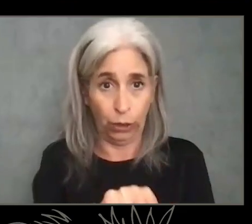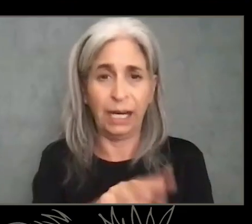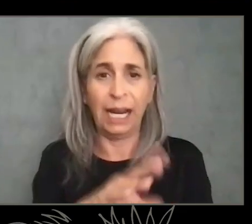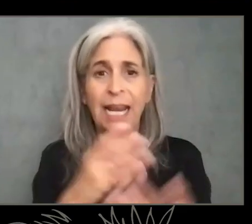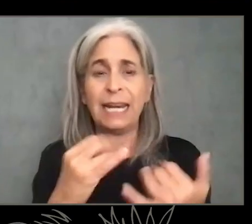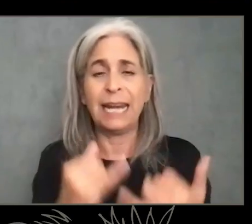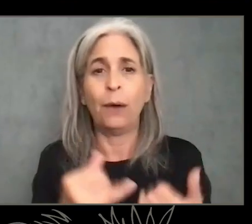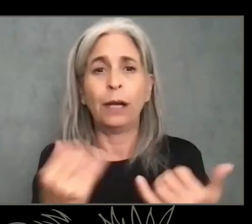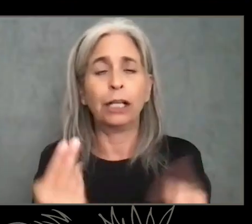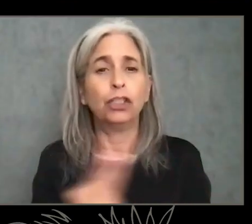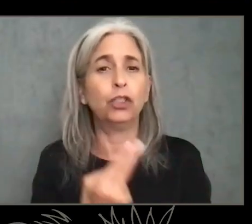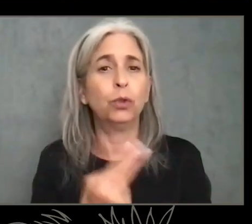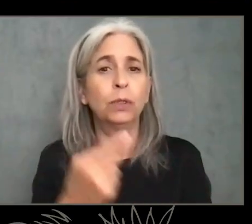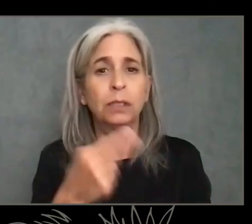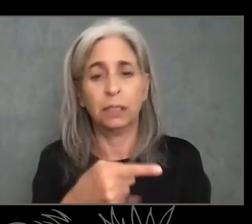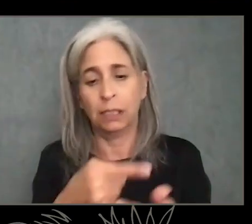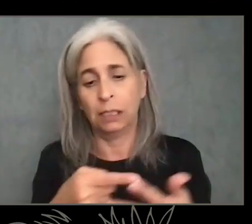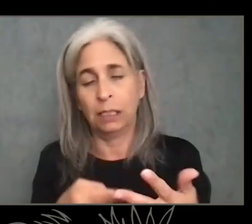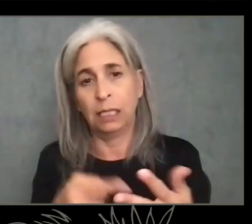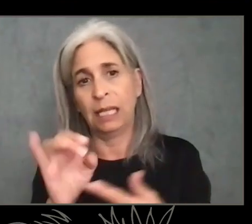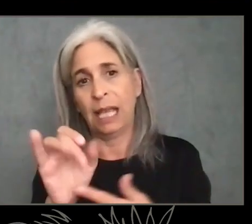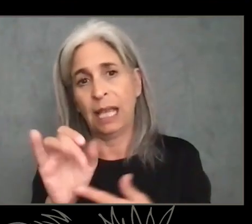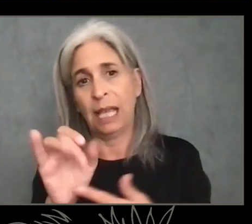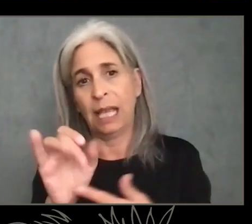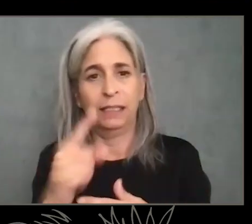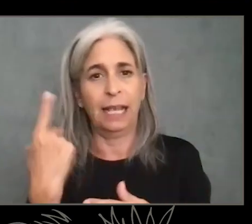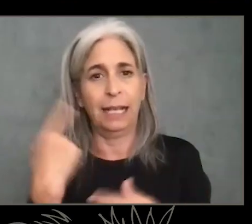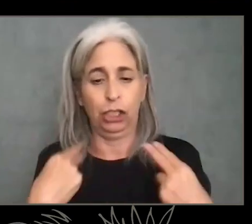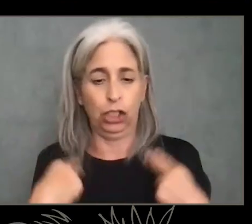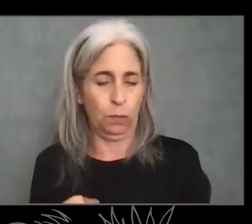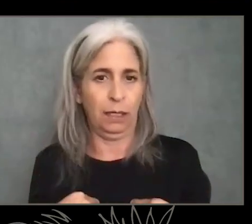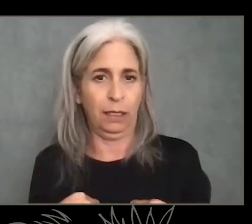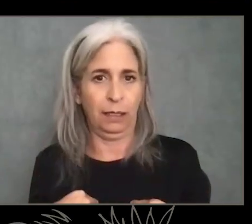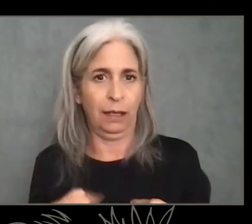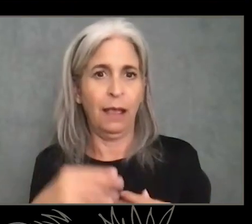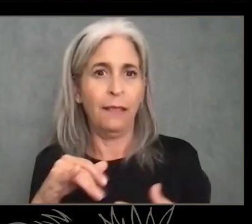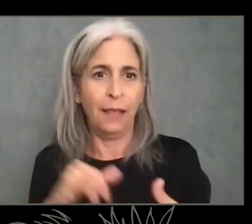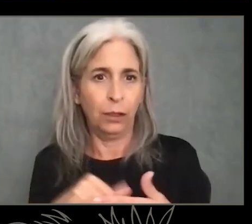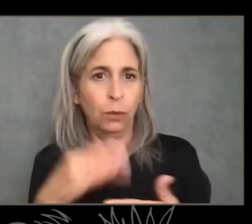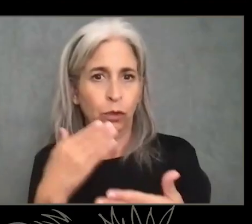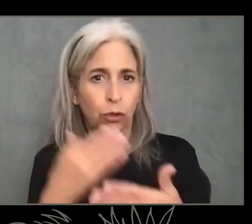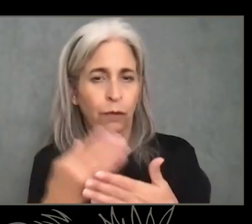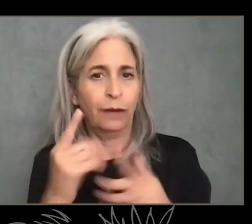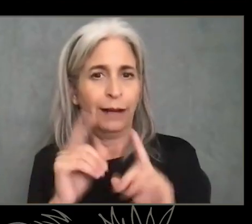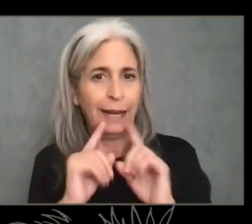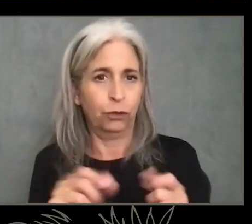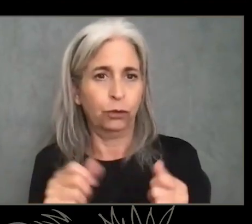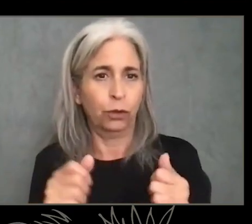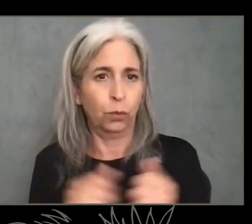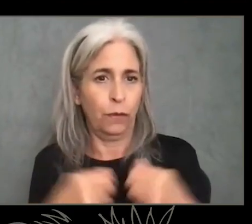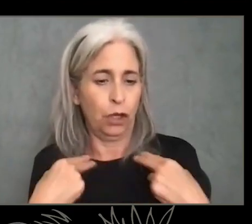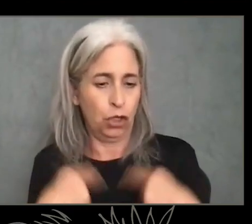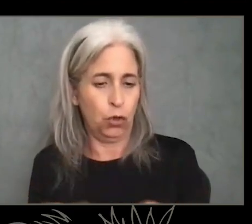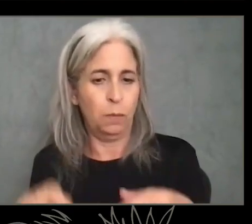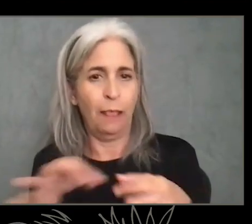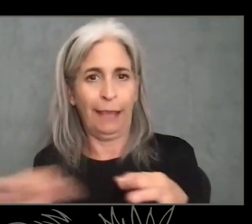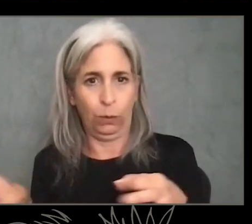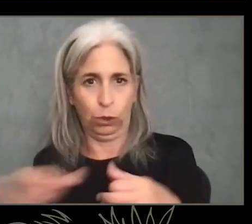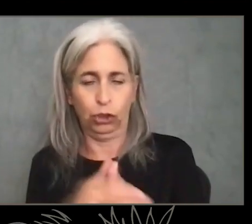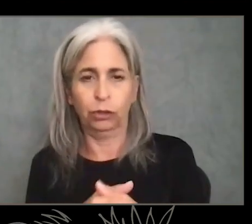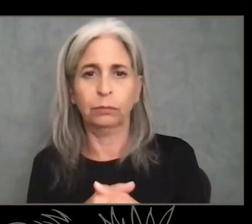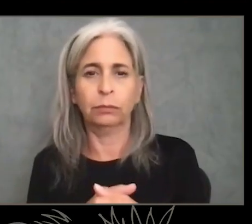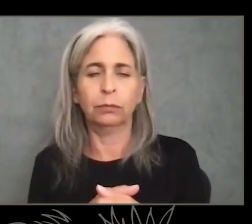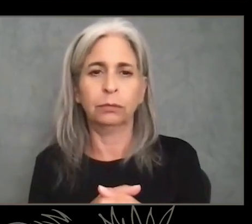use the LLM to answer as a human, right? Because that's how they're used to, and that's what they're good at, these LLMs, answering with a human language. And